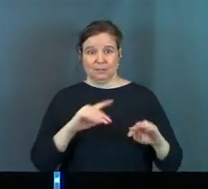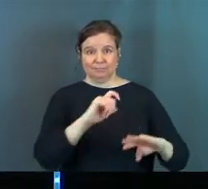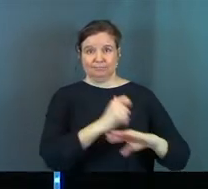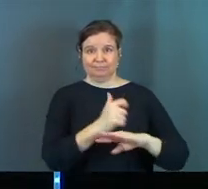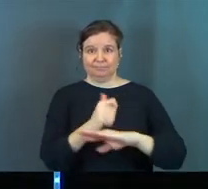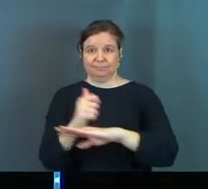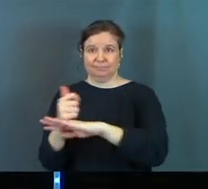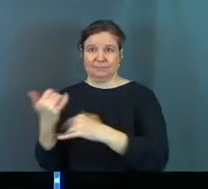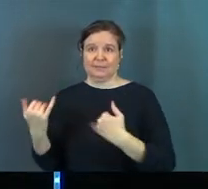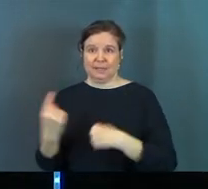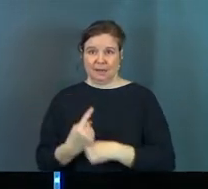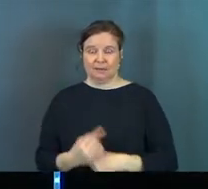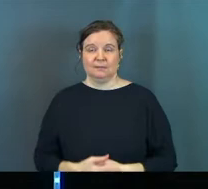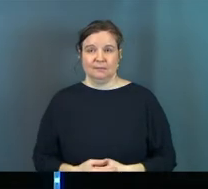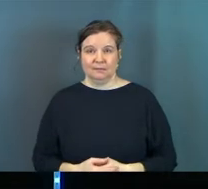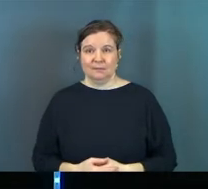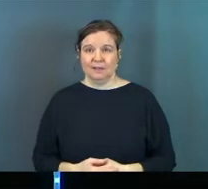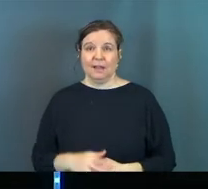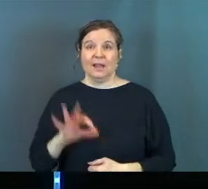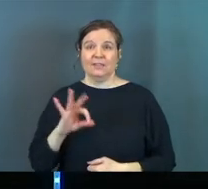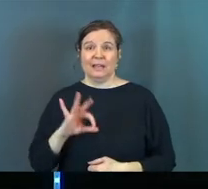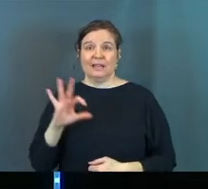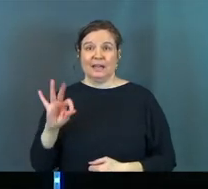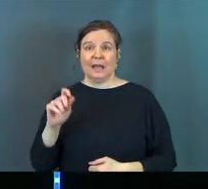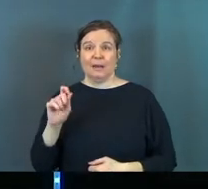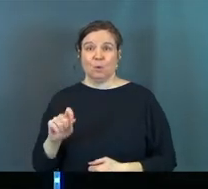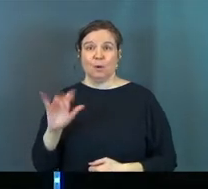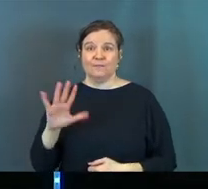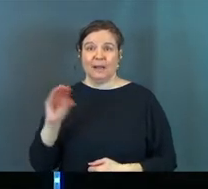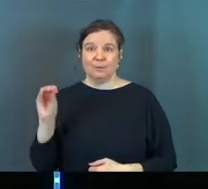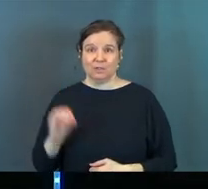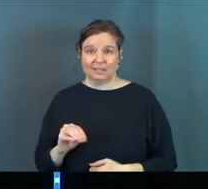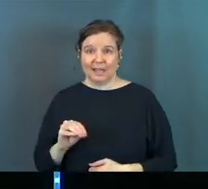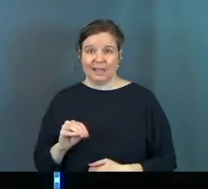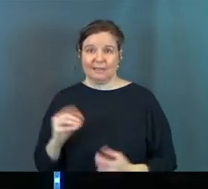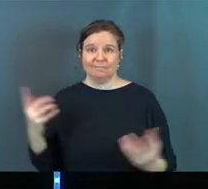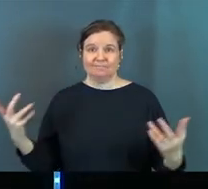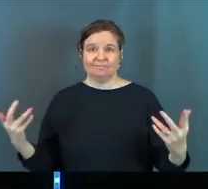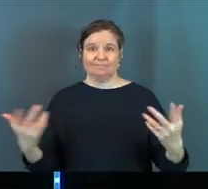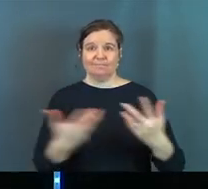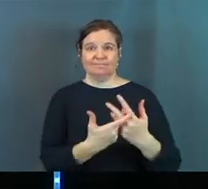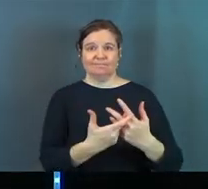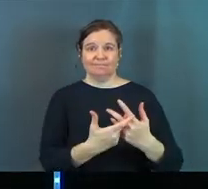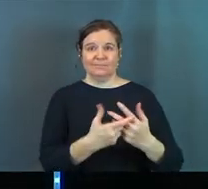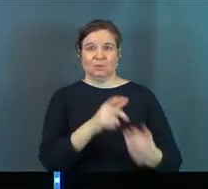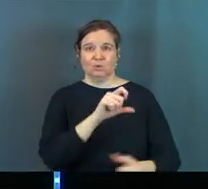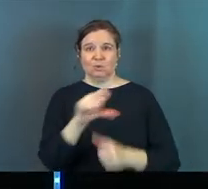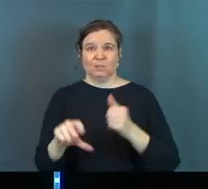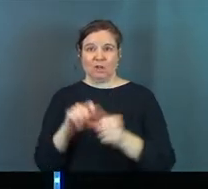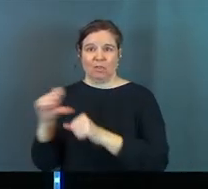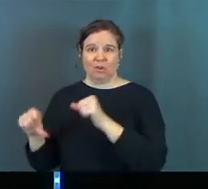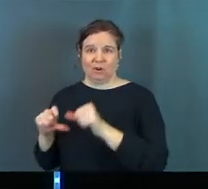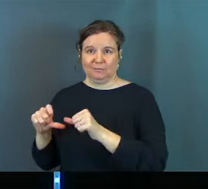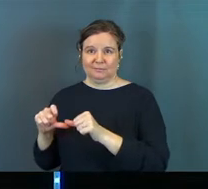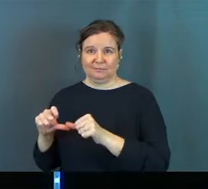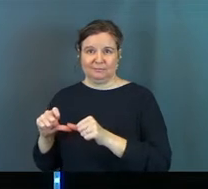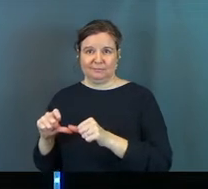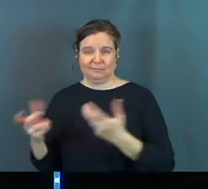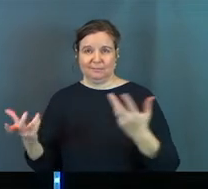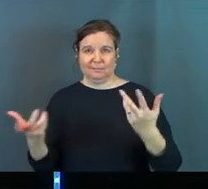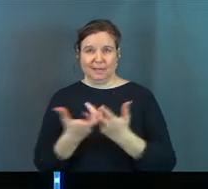today. And they are 99.5% accurate to each other.